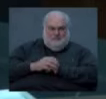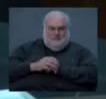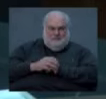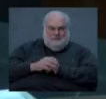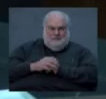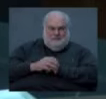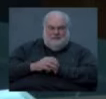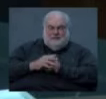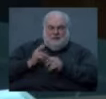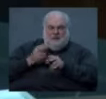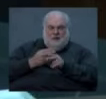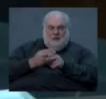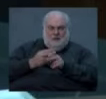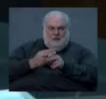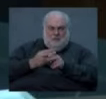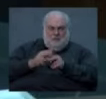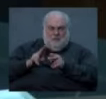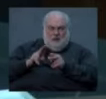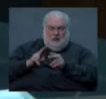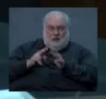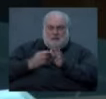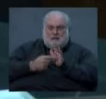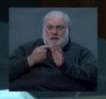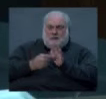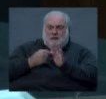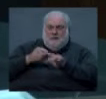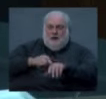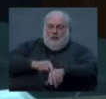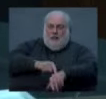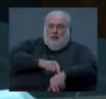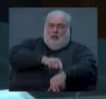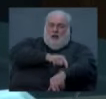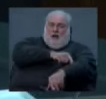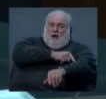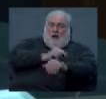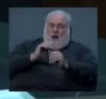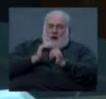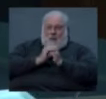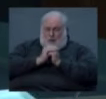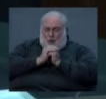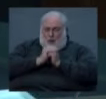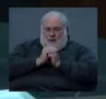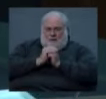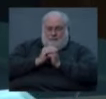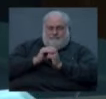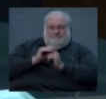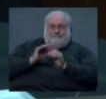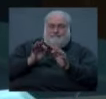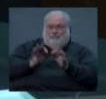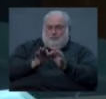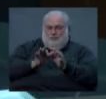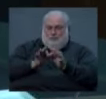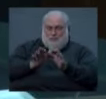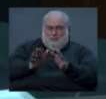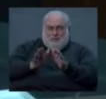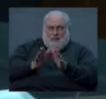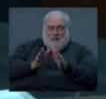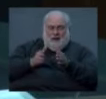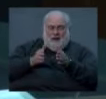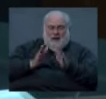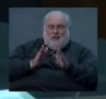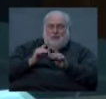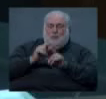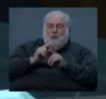I will be real brief. Sometimes I think long prayers are for what of their worth. Let the words of